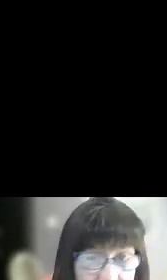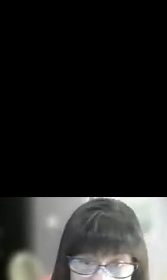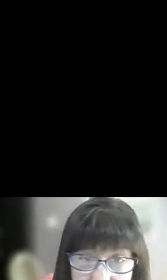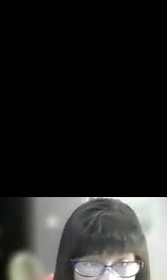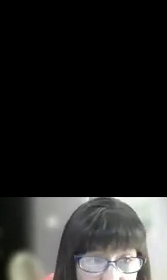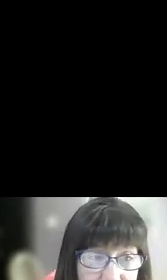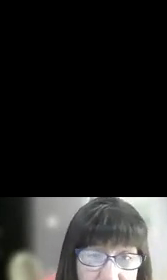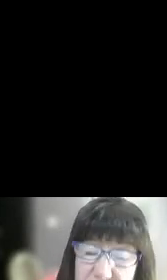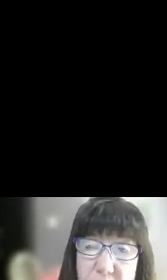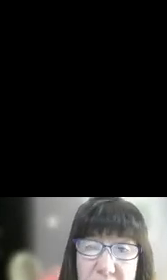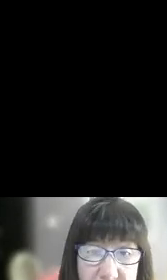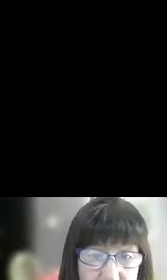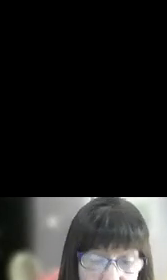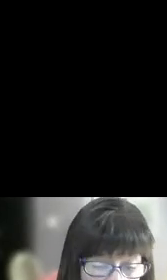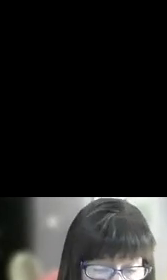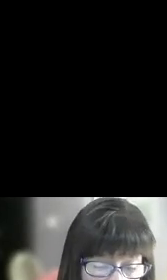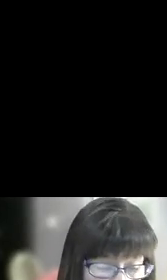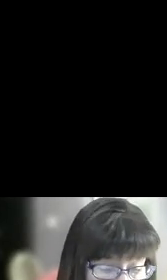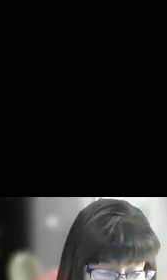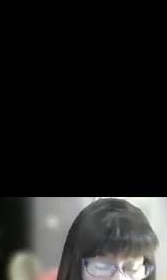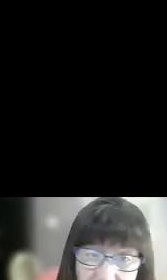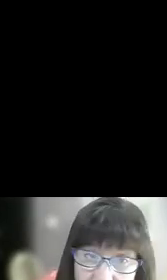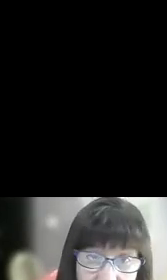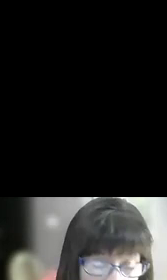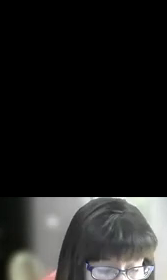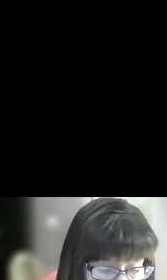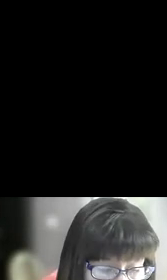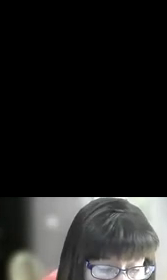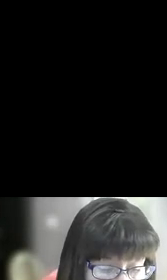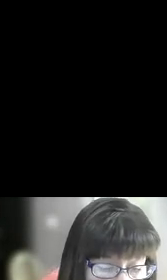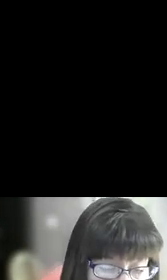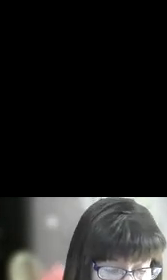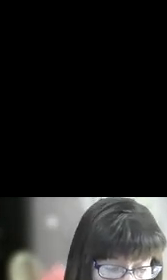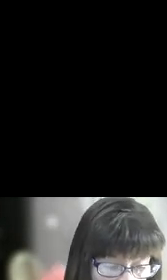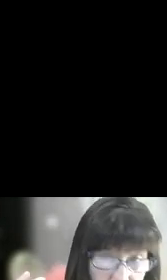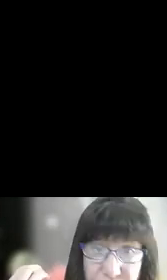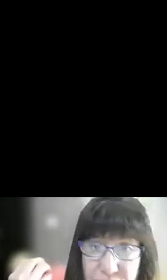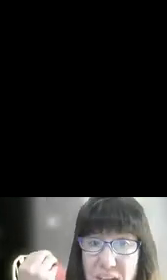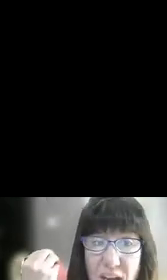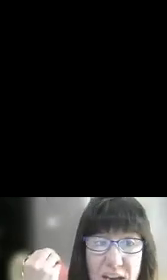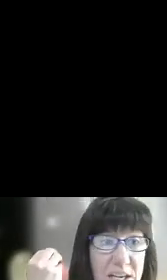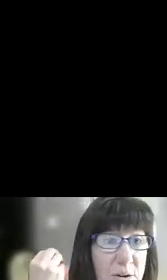can't stress this enough. The academic calendar is your main guide and your main